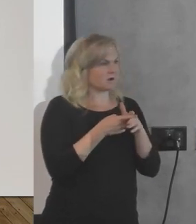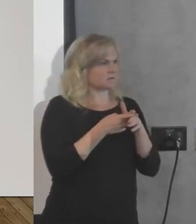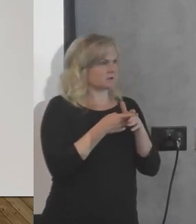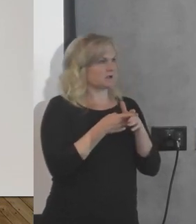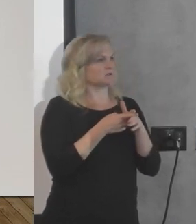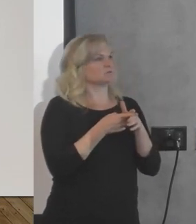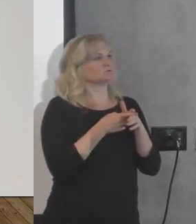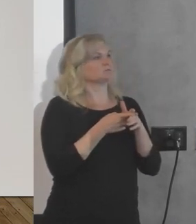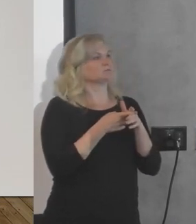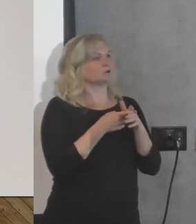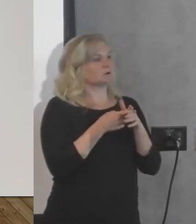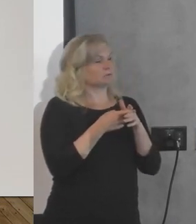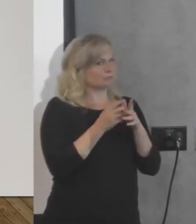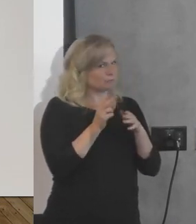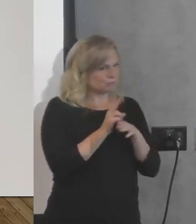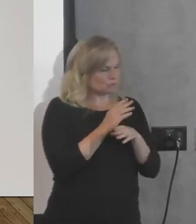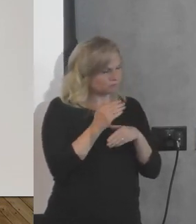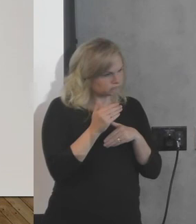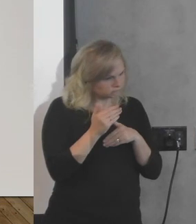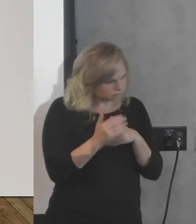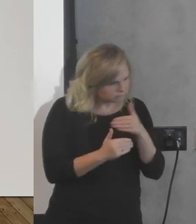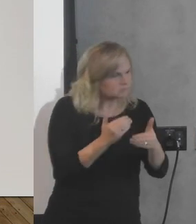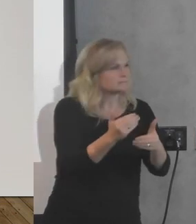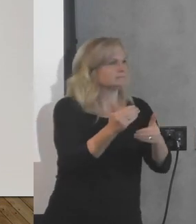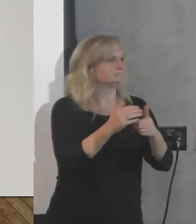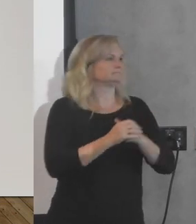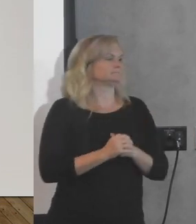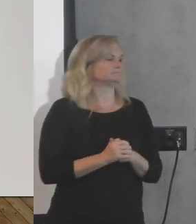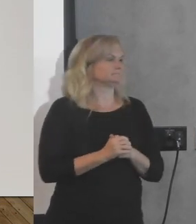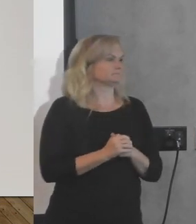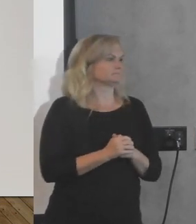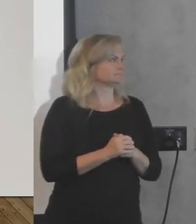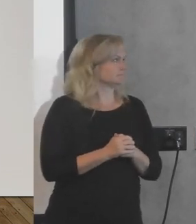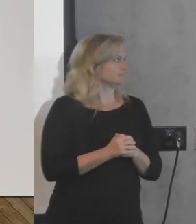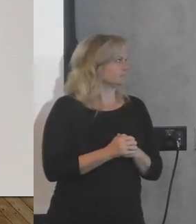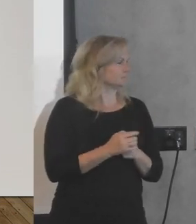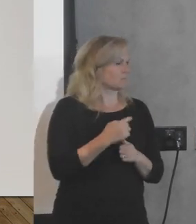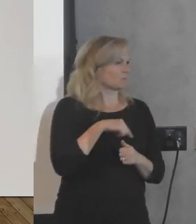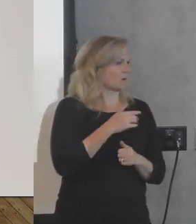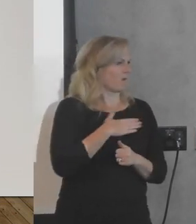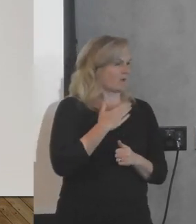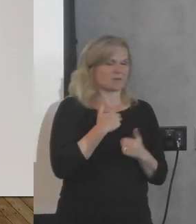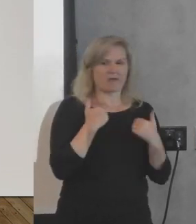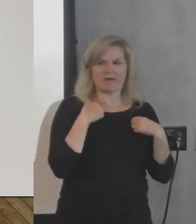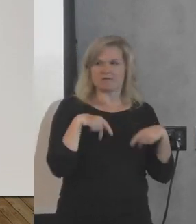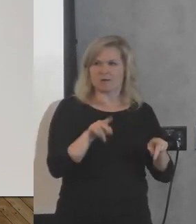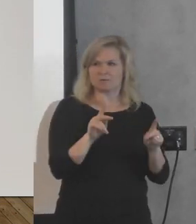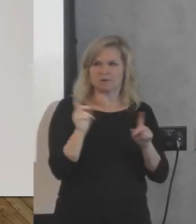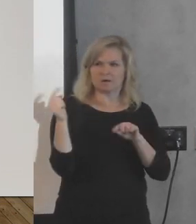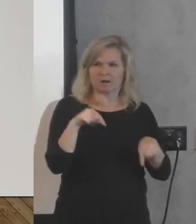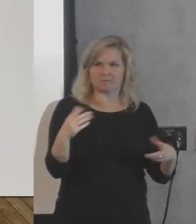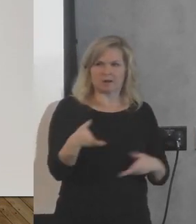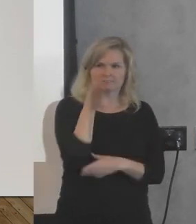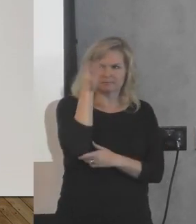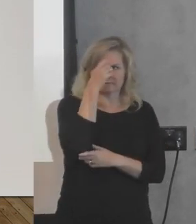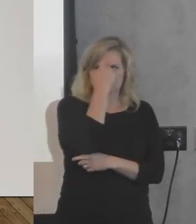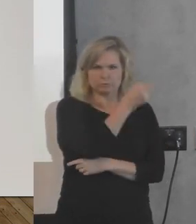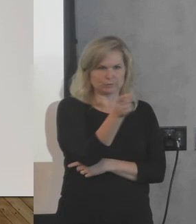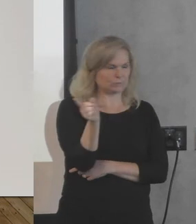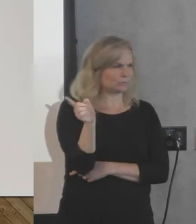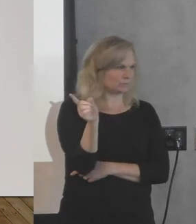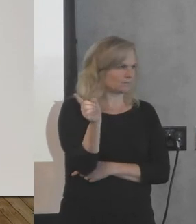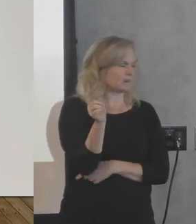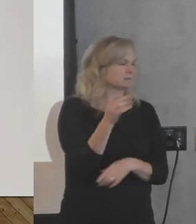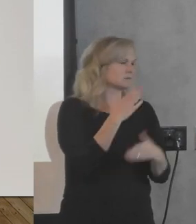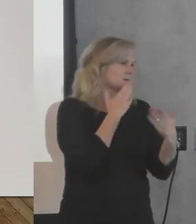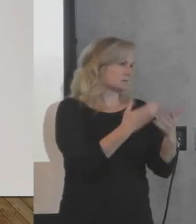the classroom. And yeah, I'm really happy to have the opportunity to talk to you all. So